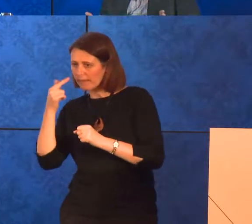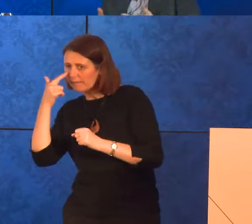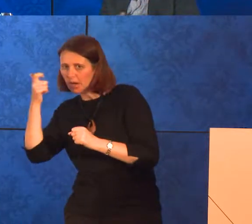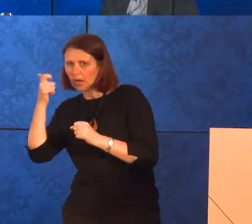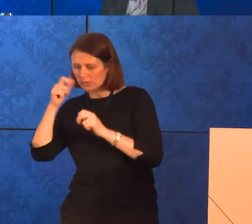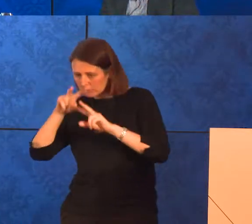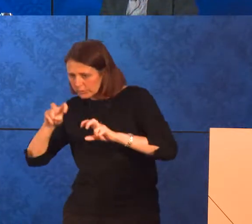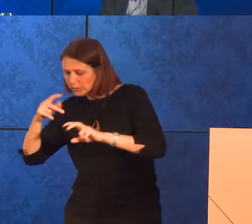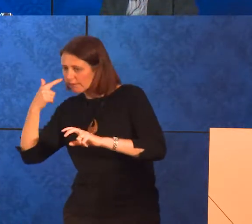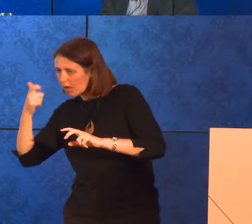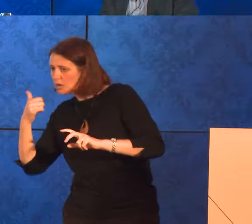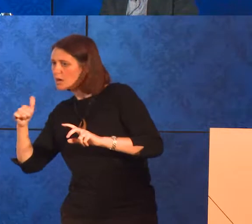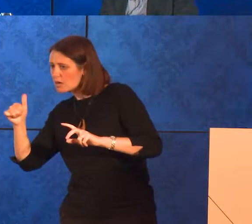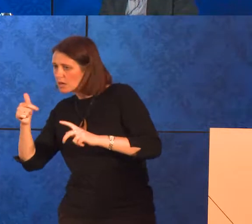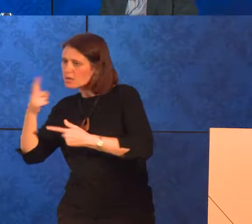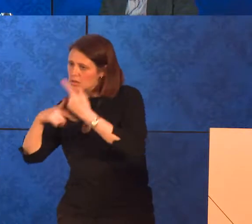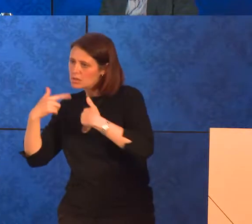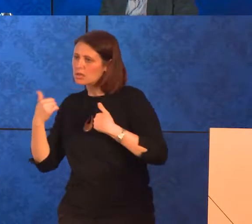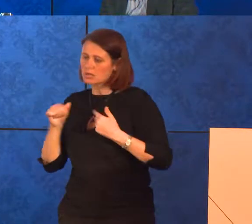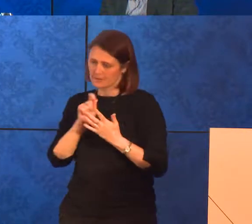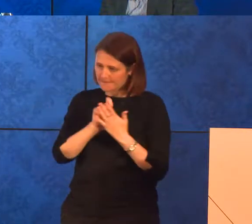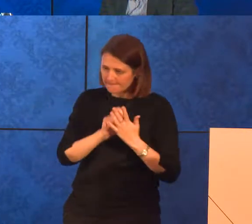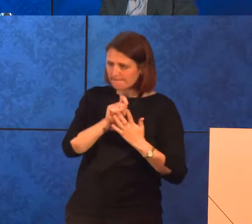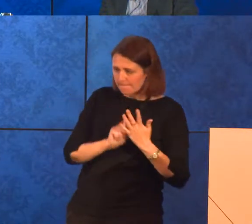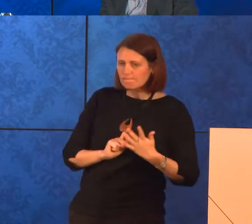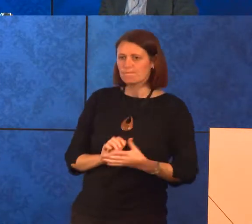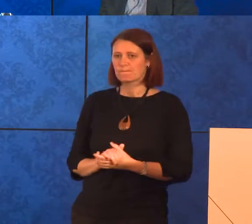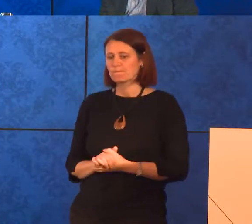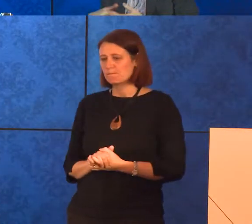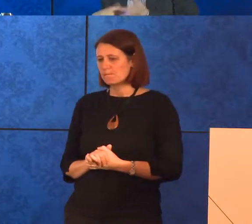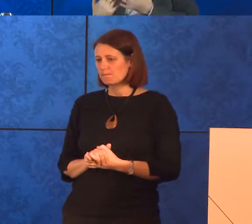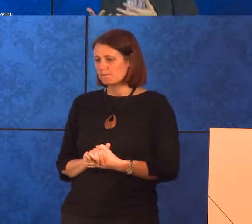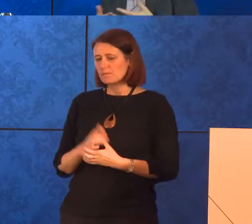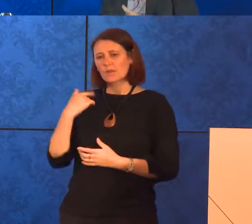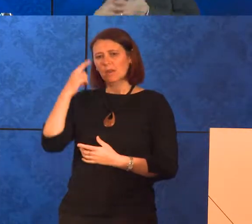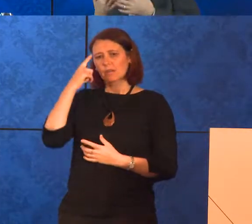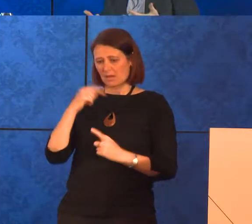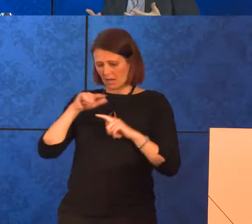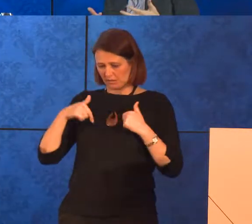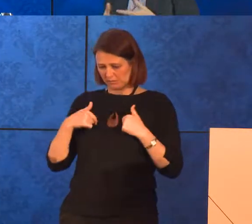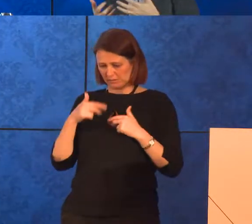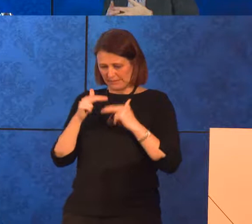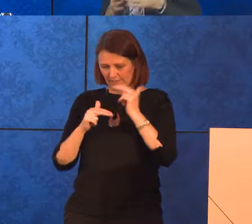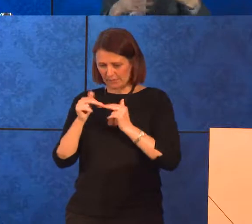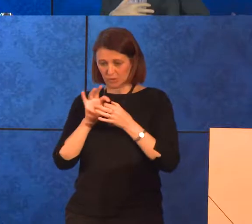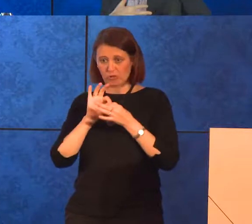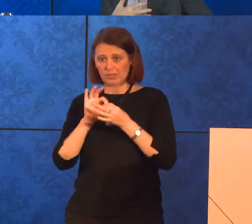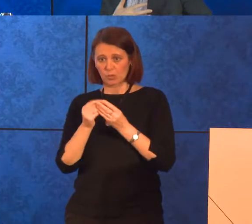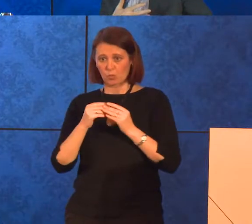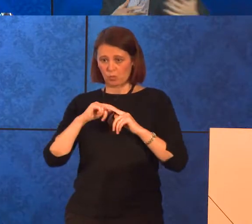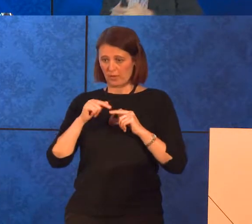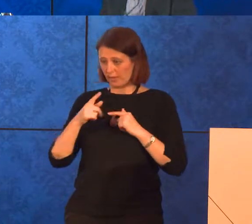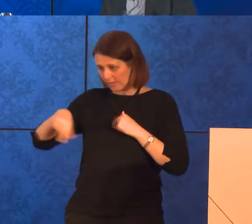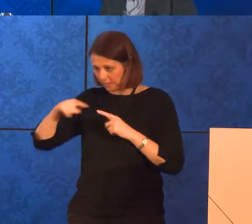things that the Royal Commission could consider as it goes about its work. And so I think that us developing a relationship with them and the other lawyers